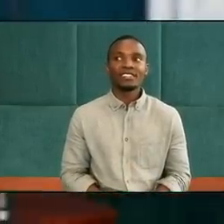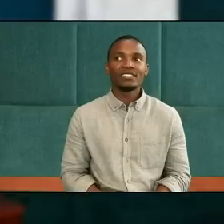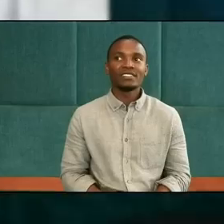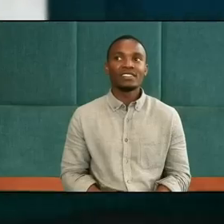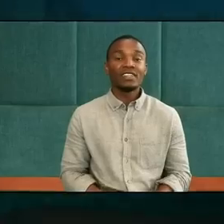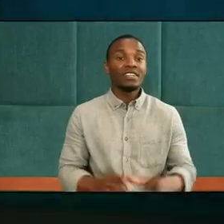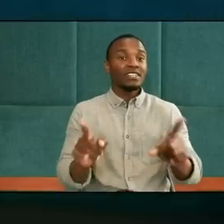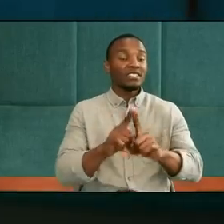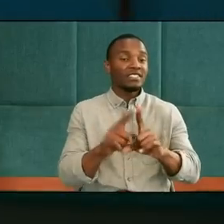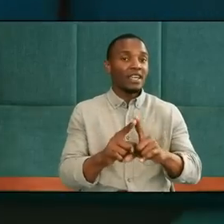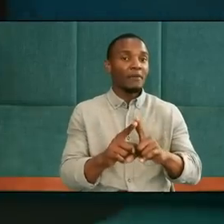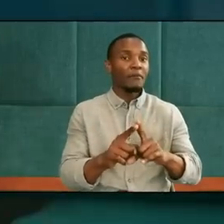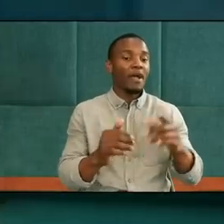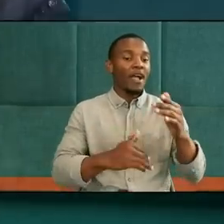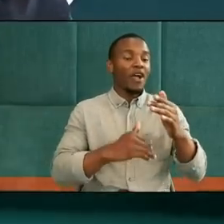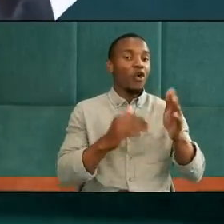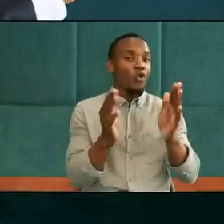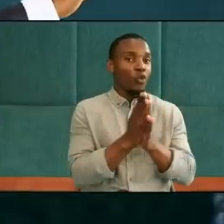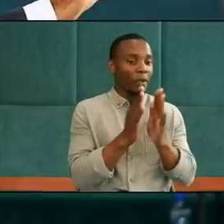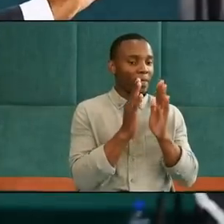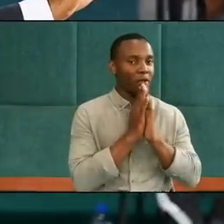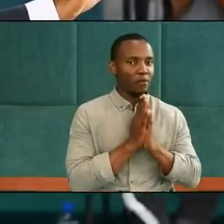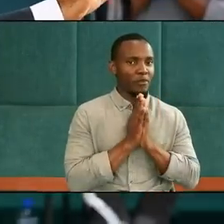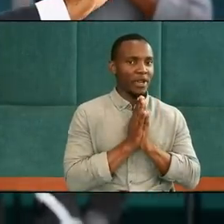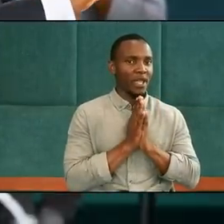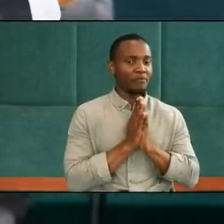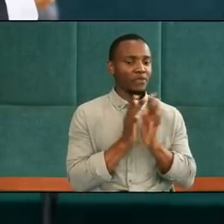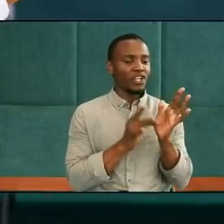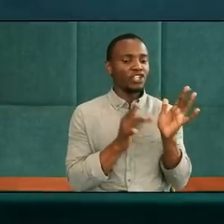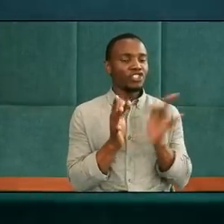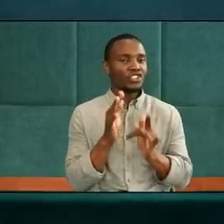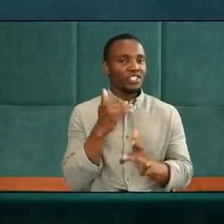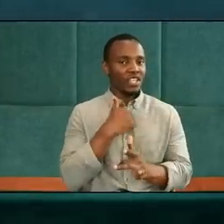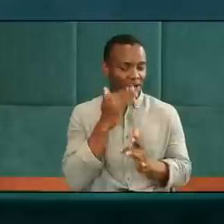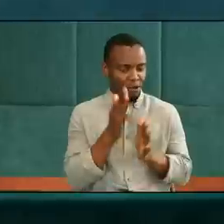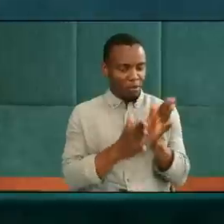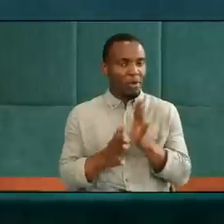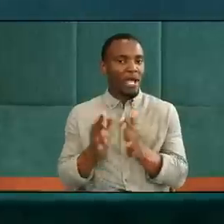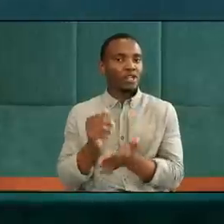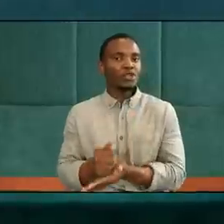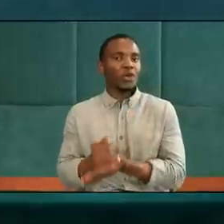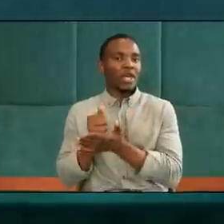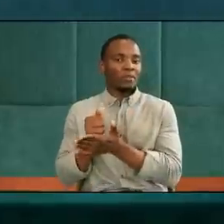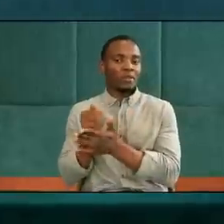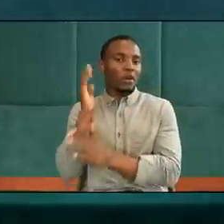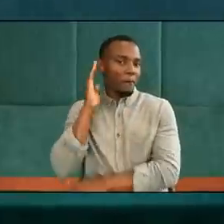along with the prayer, I have a little strategy to help you out.